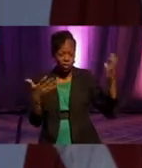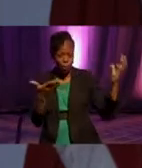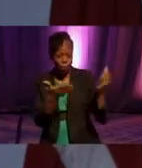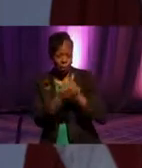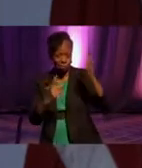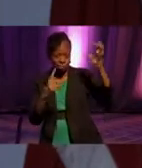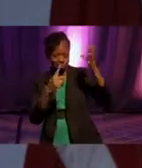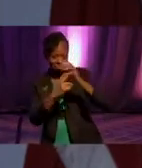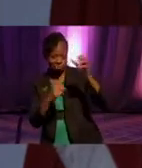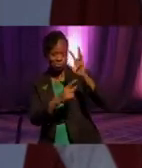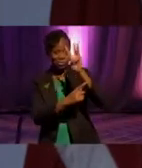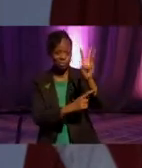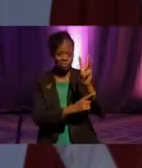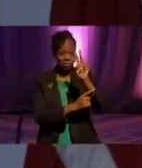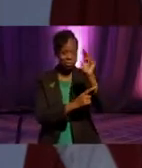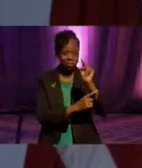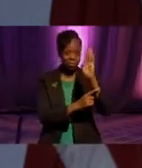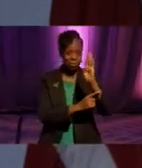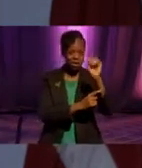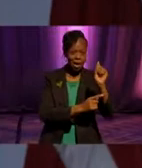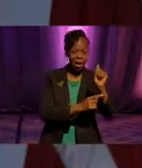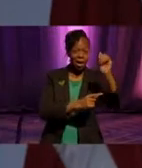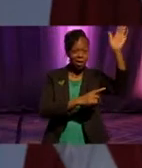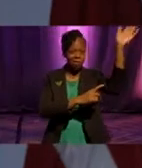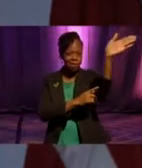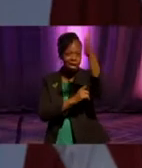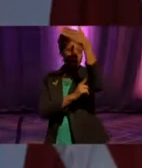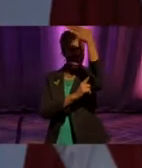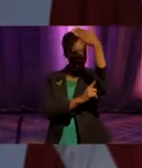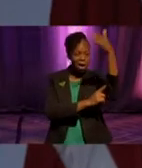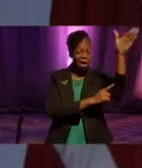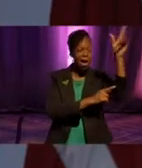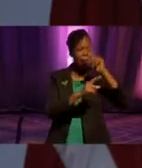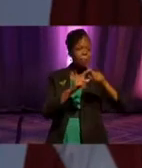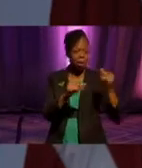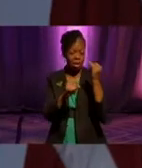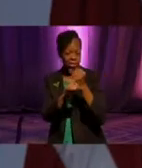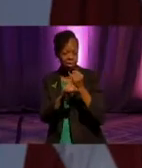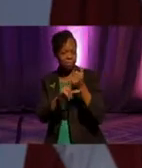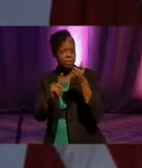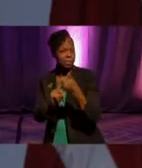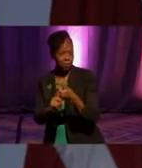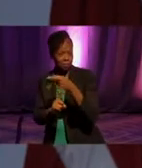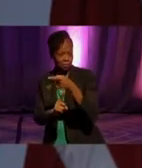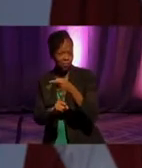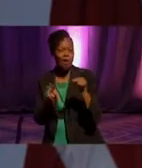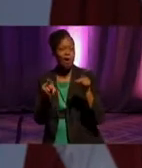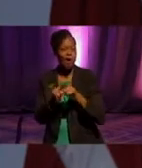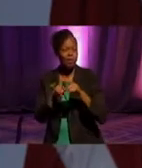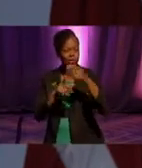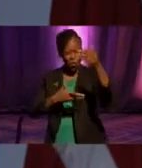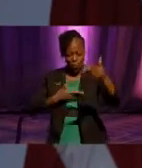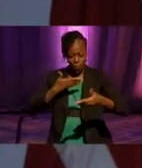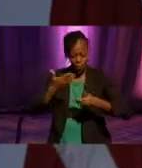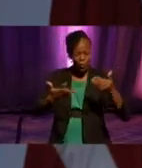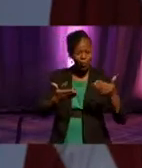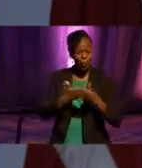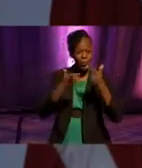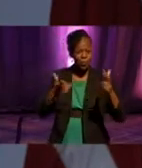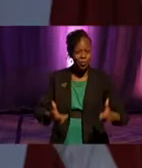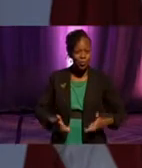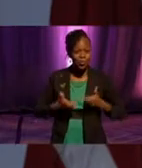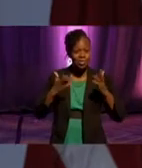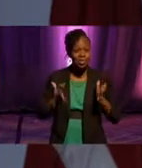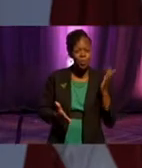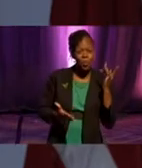WNBA championship banner flies there. But the campus is also welcoming new residents because